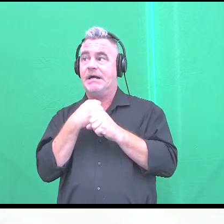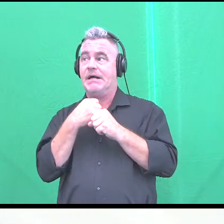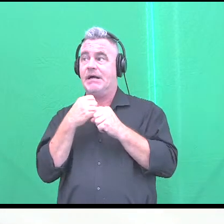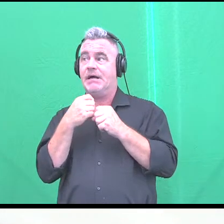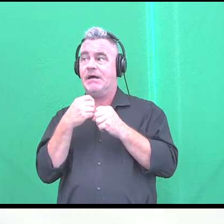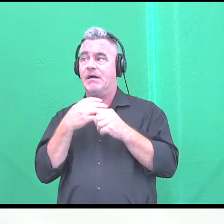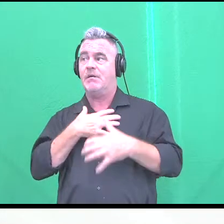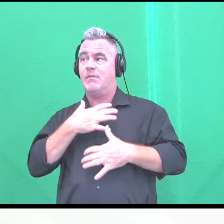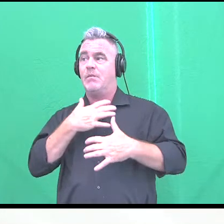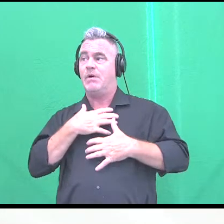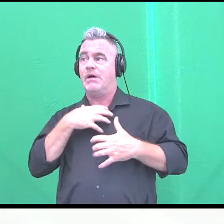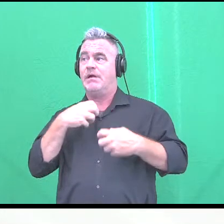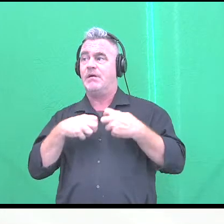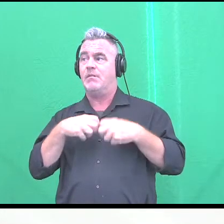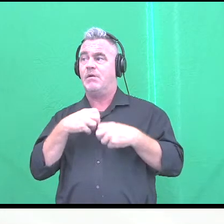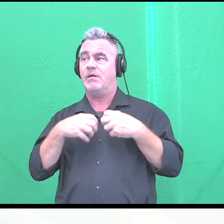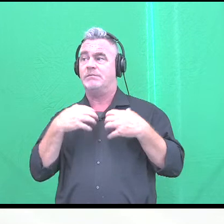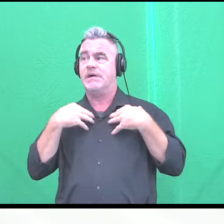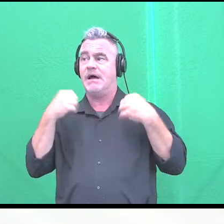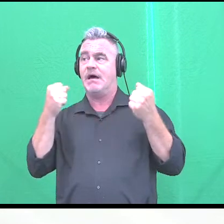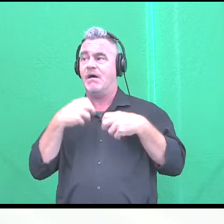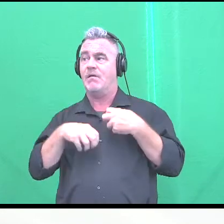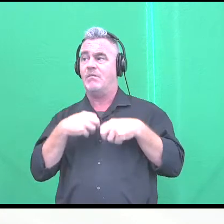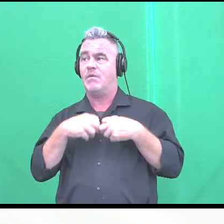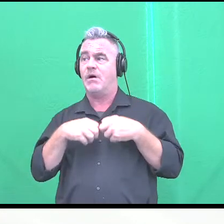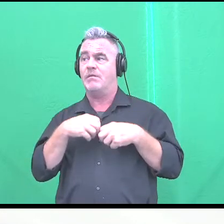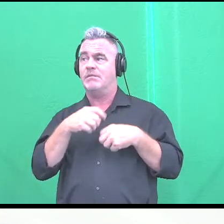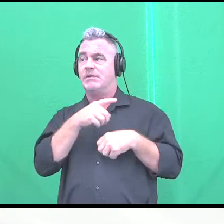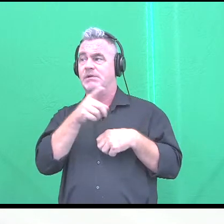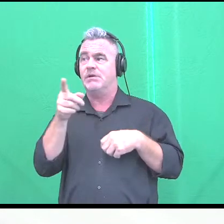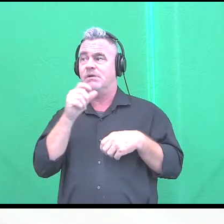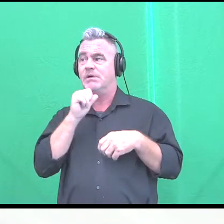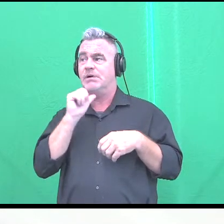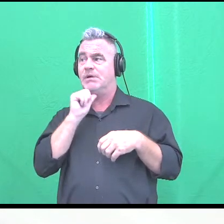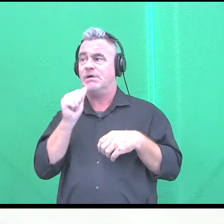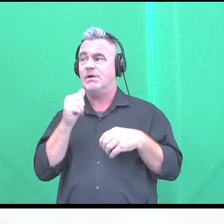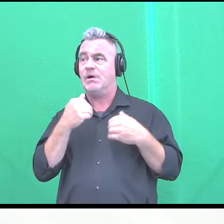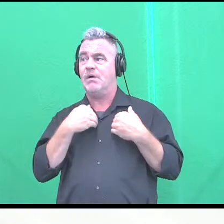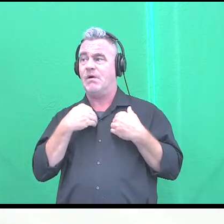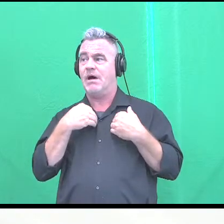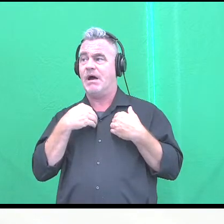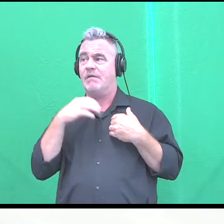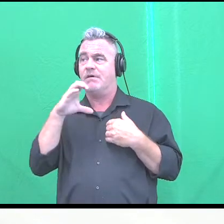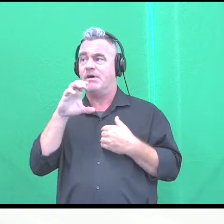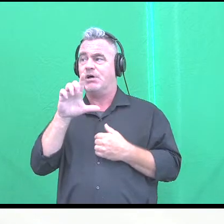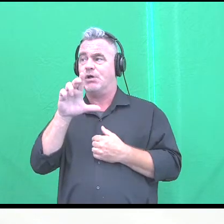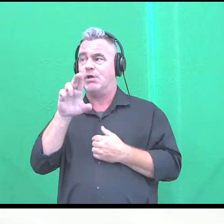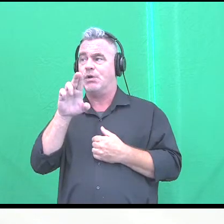breathing problems, health problems that you have no clue.